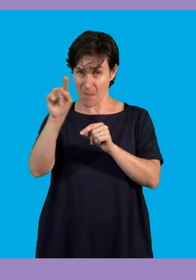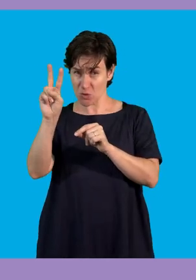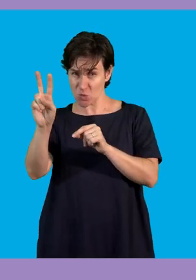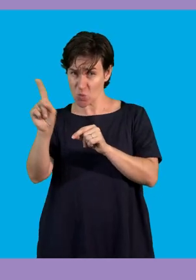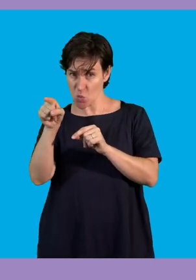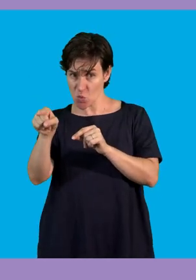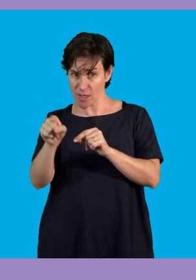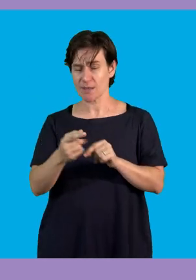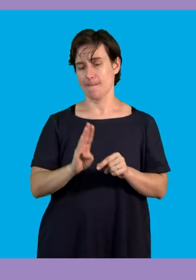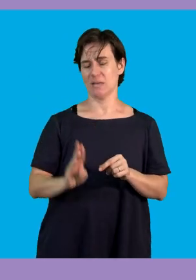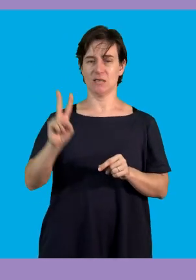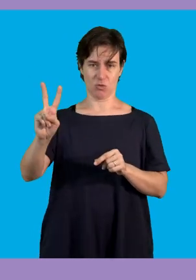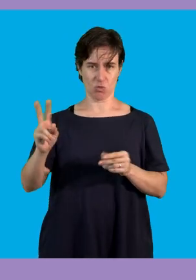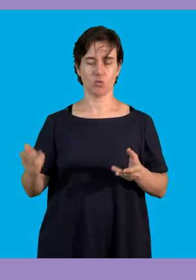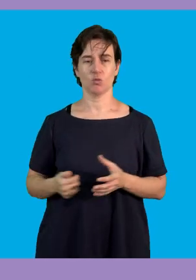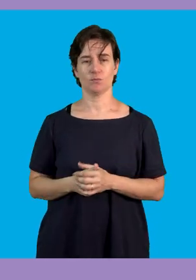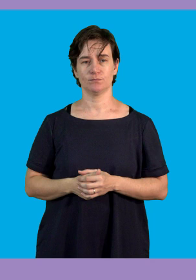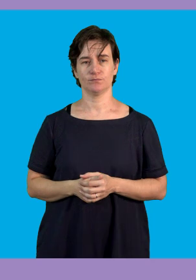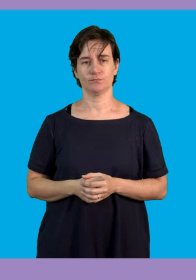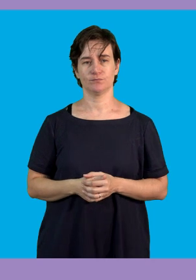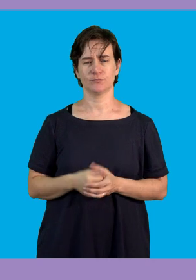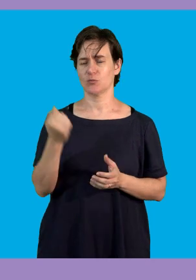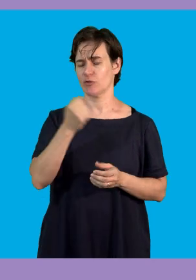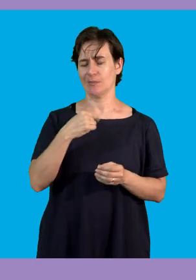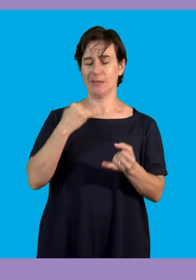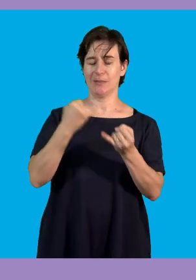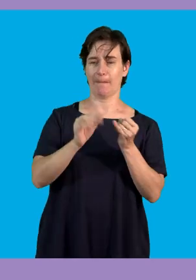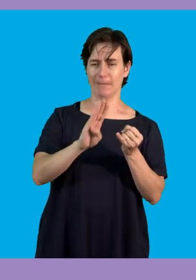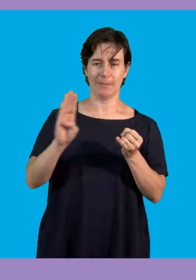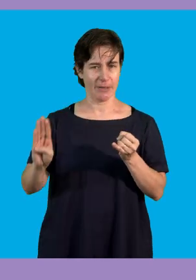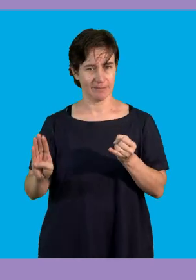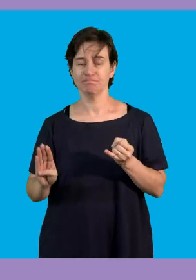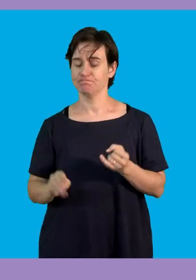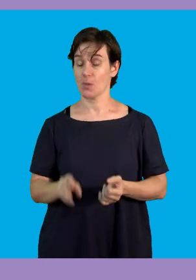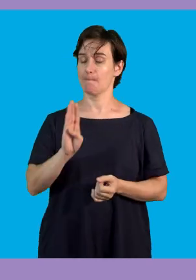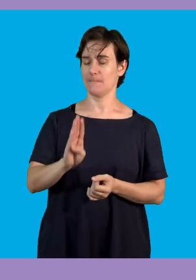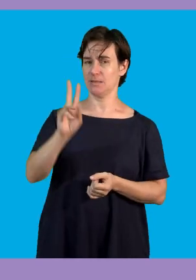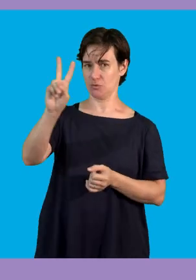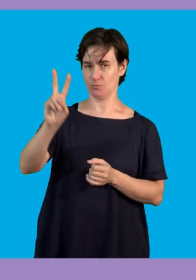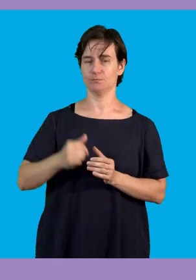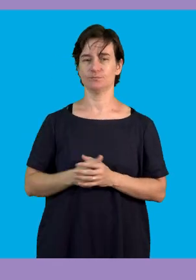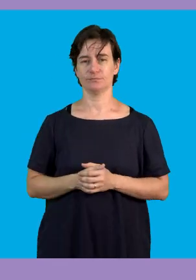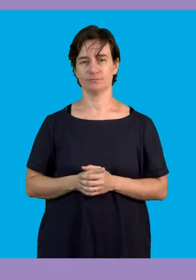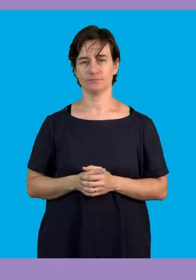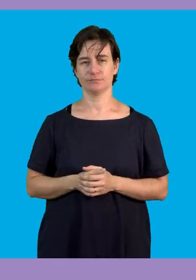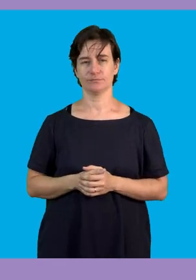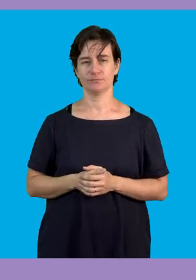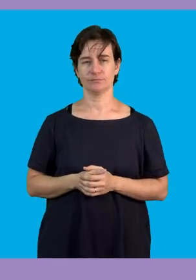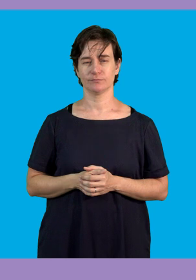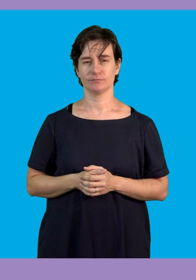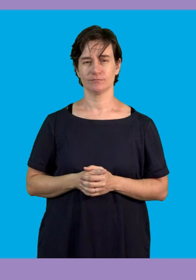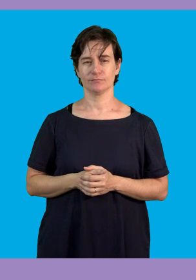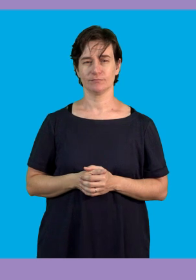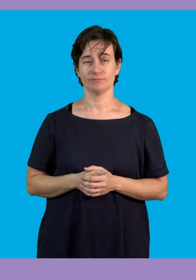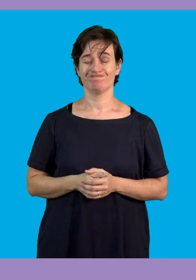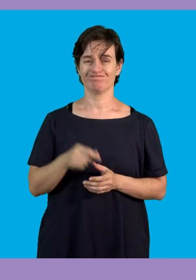2 would be b squared. Sorry, I wrote b twice. Would be b squared. A to the